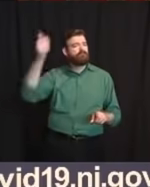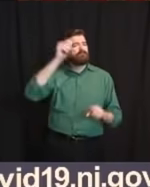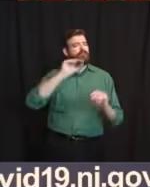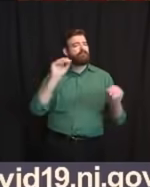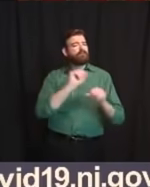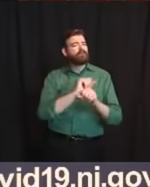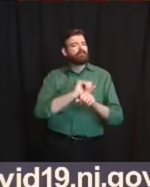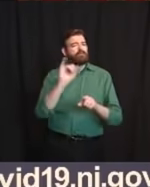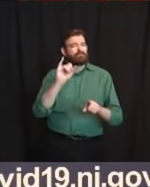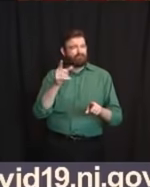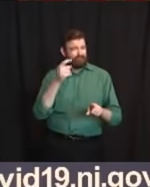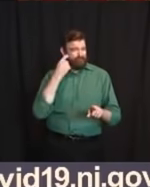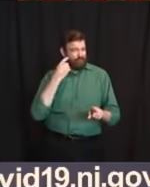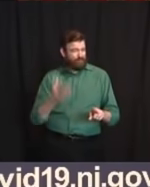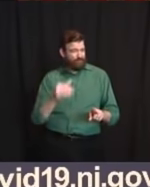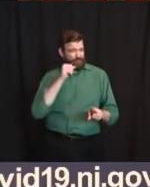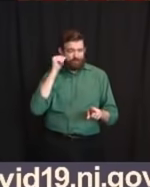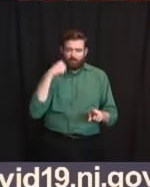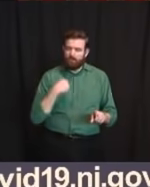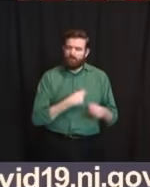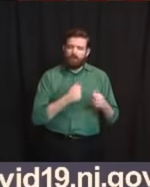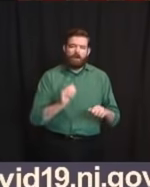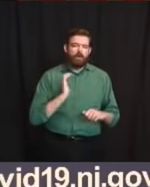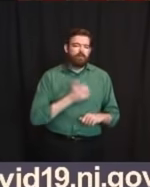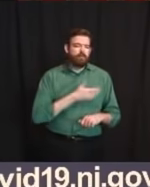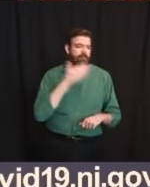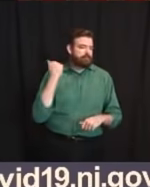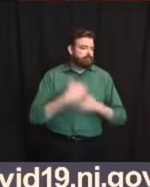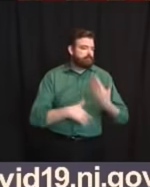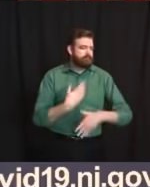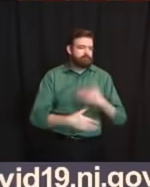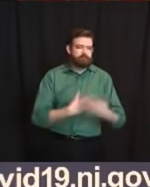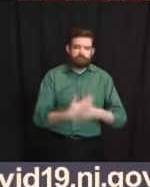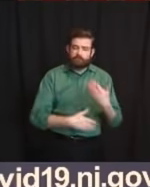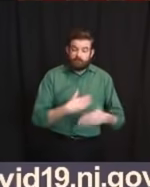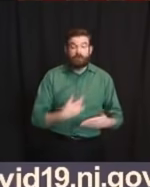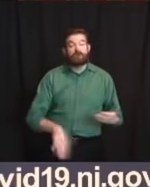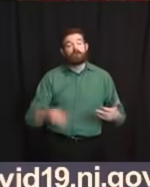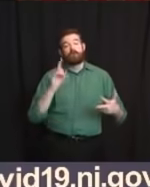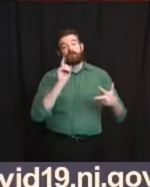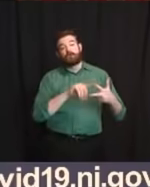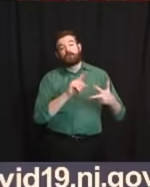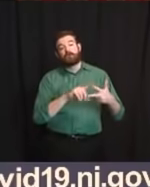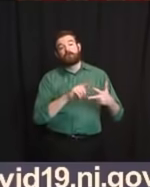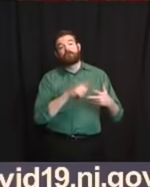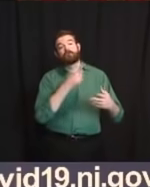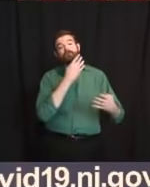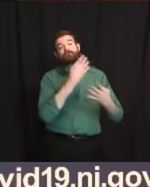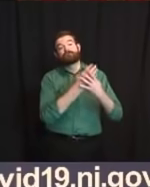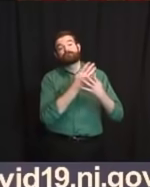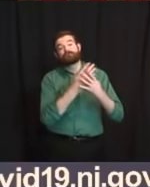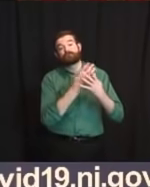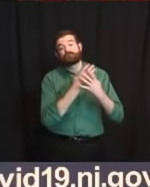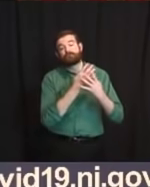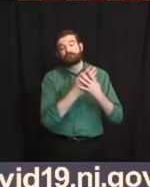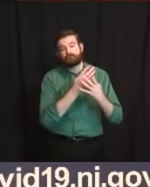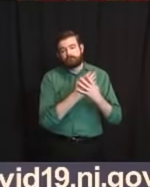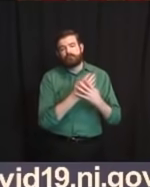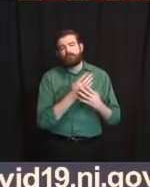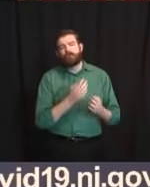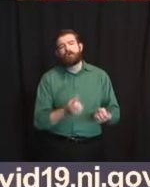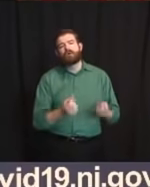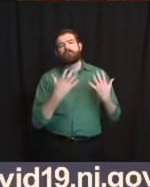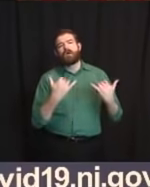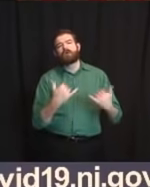and as fast as we can. How many are in temporary homes or have left them? Sorry, an update on how many inmates are currently